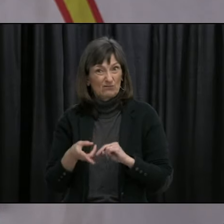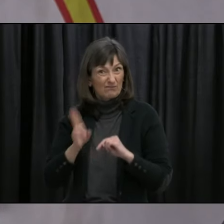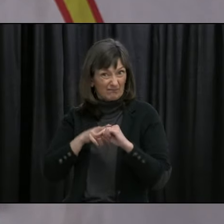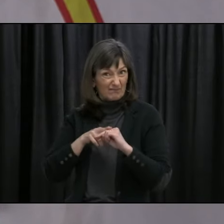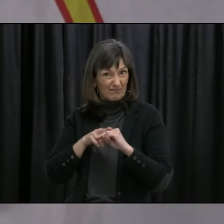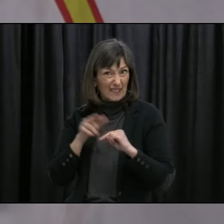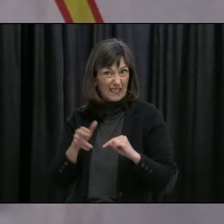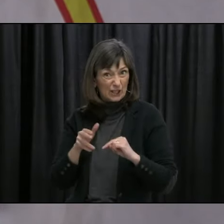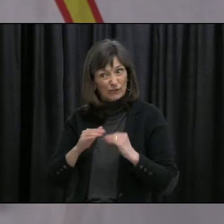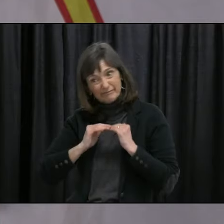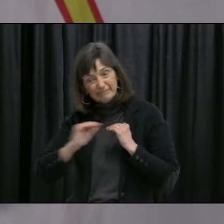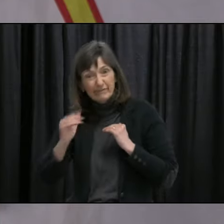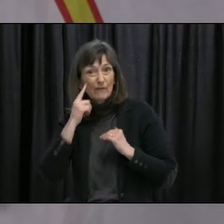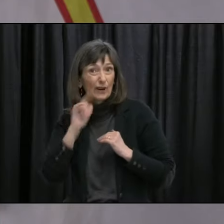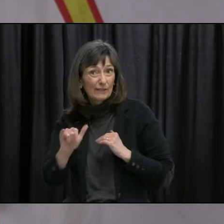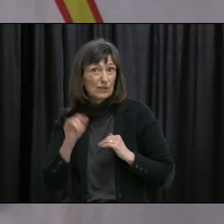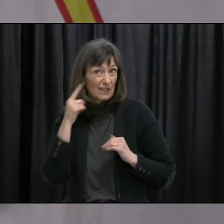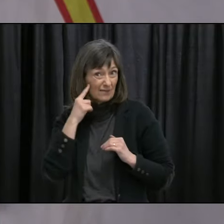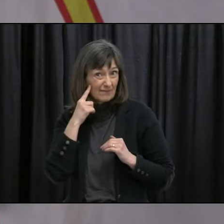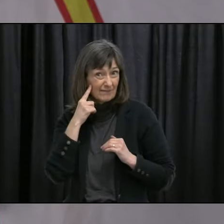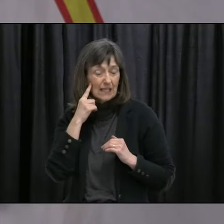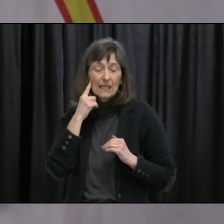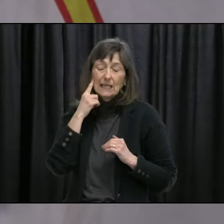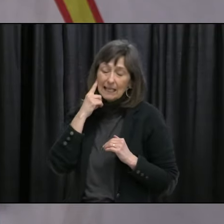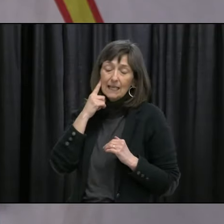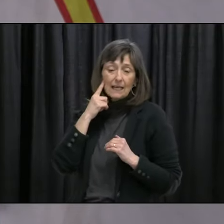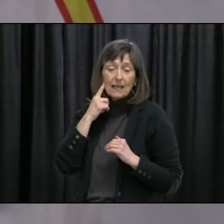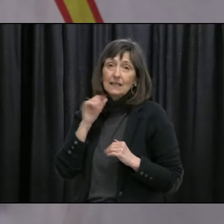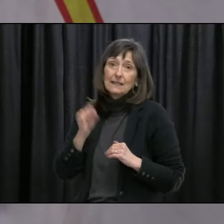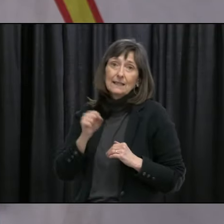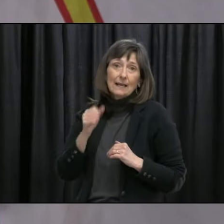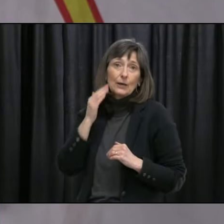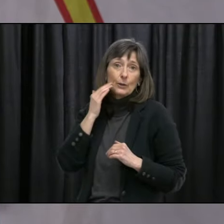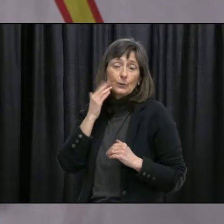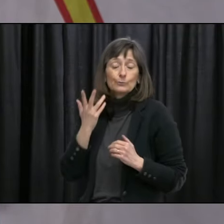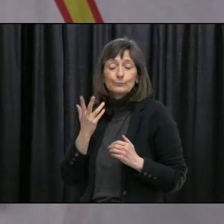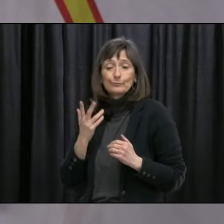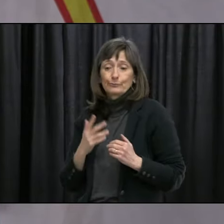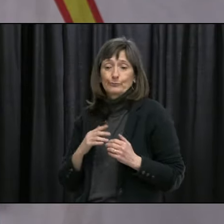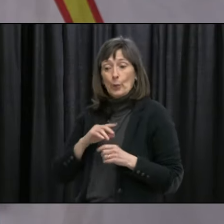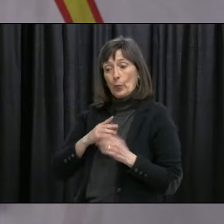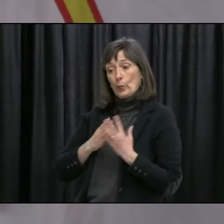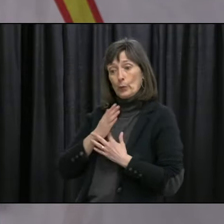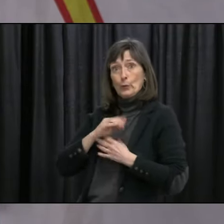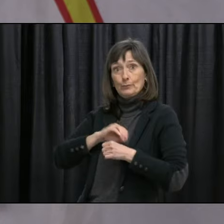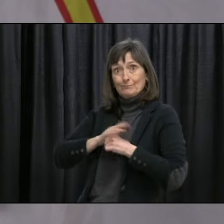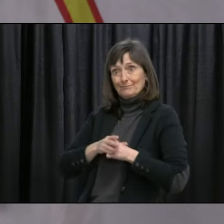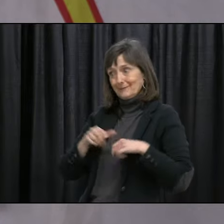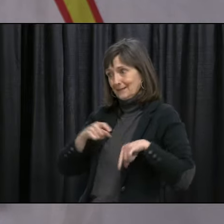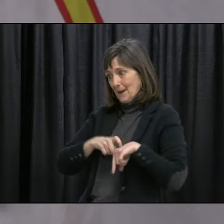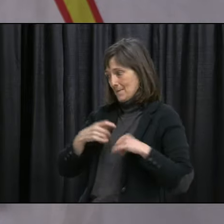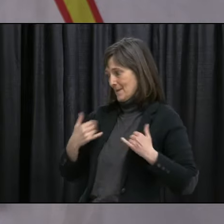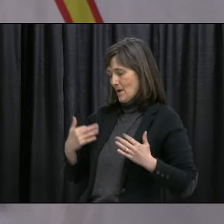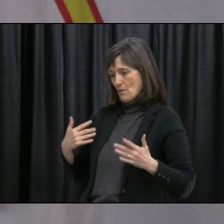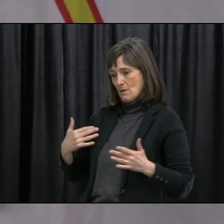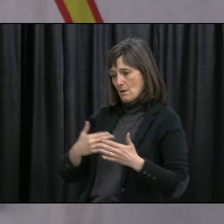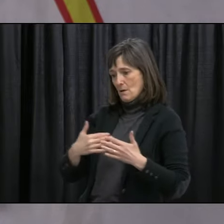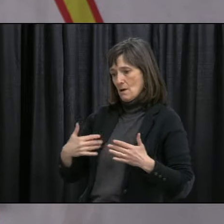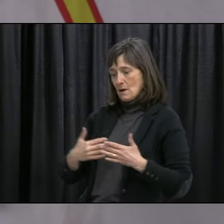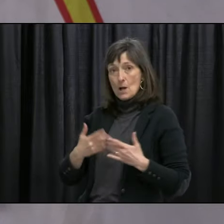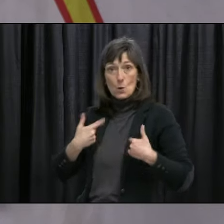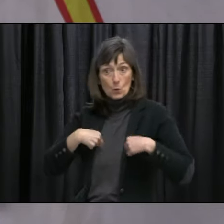as you know, where this gets reviewed. But there's no question that there's during this pandemic, there's room where we can actually